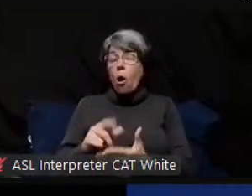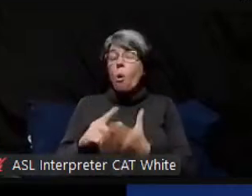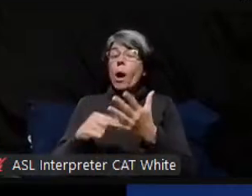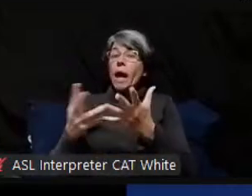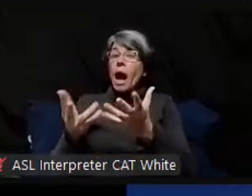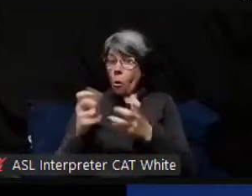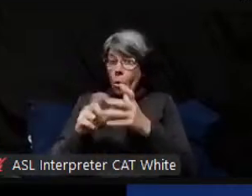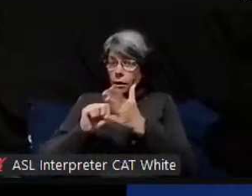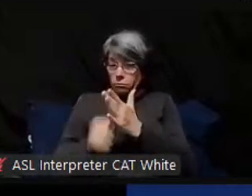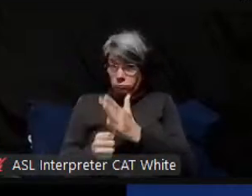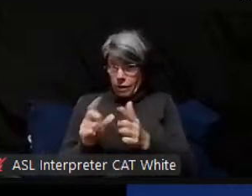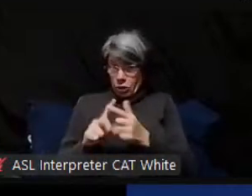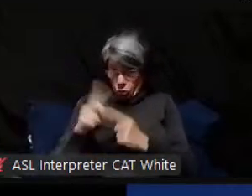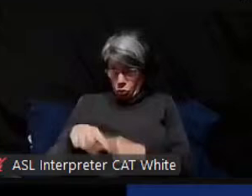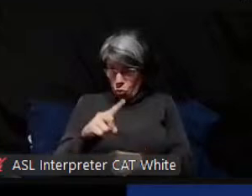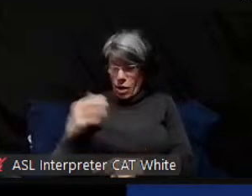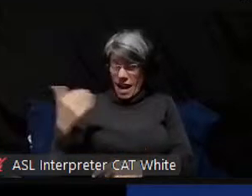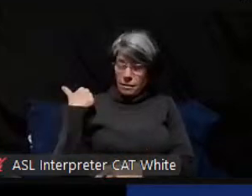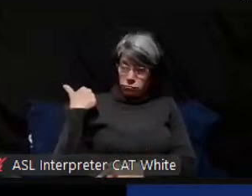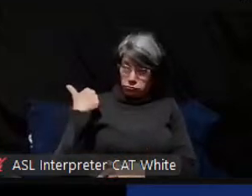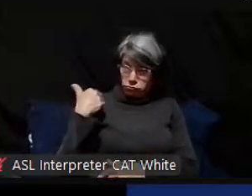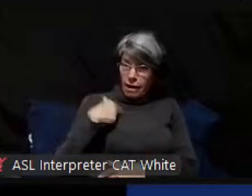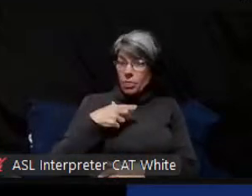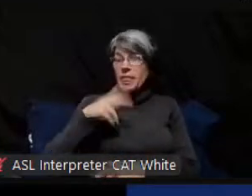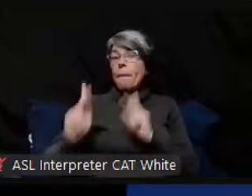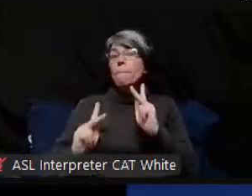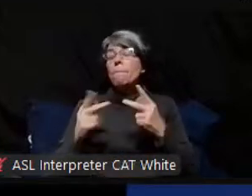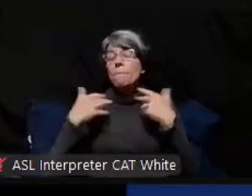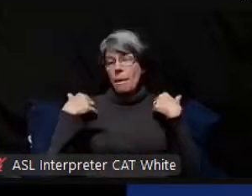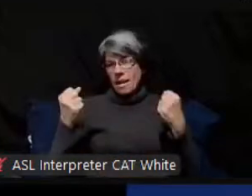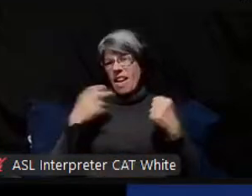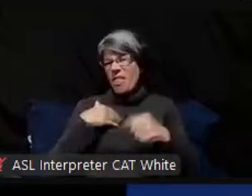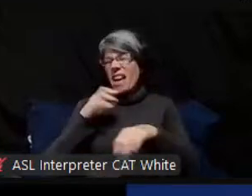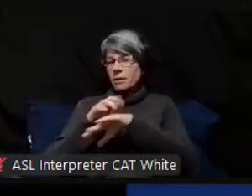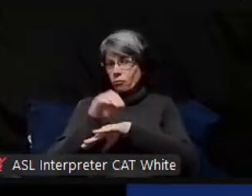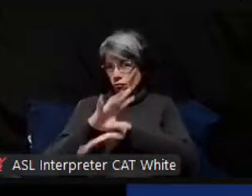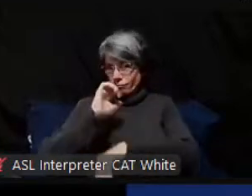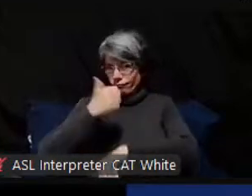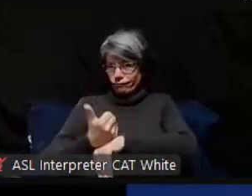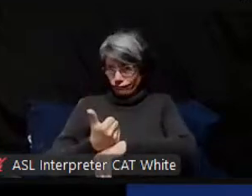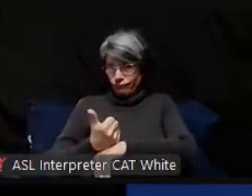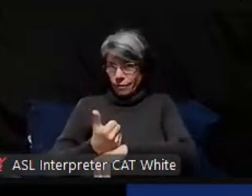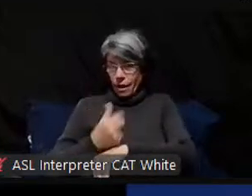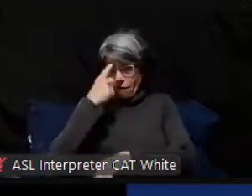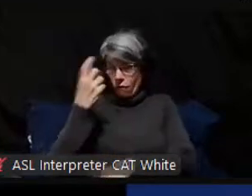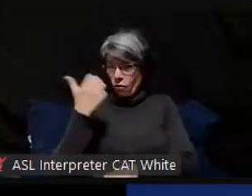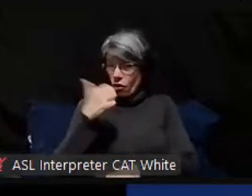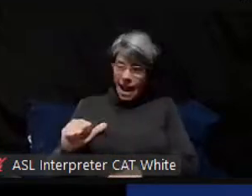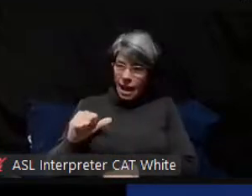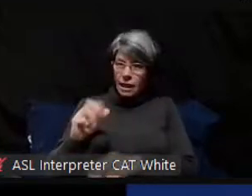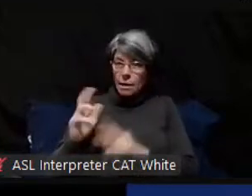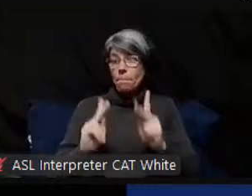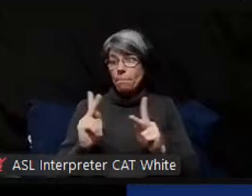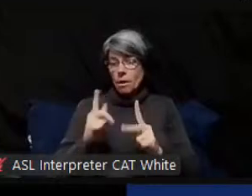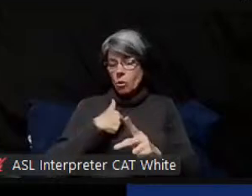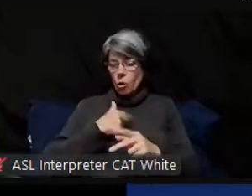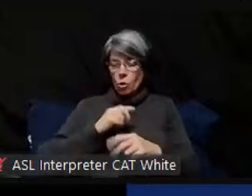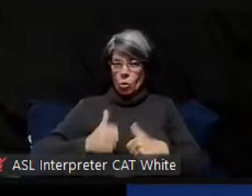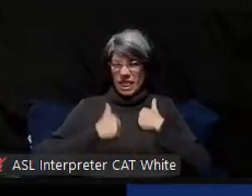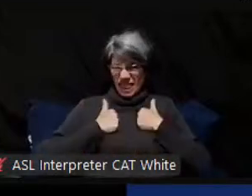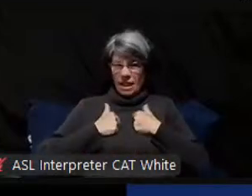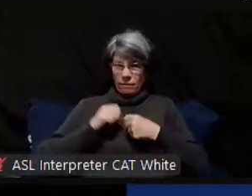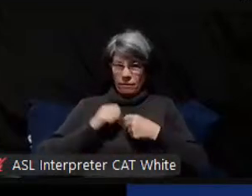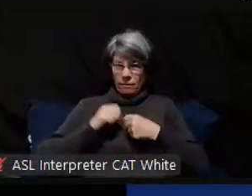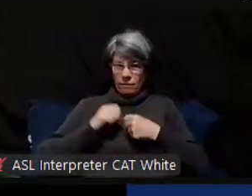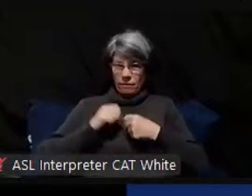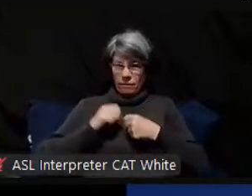out to everyone right now is a reminder that public health does have an advisory in place for any individual who's residing